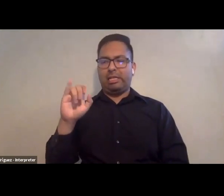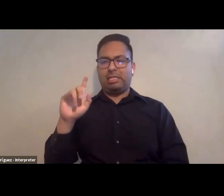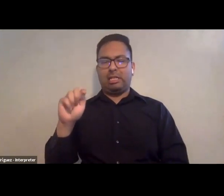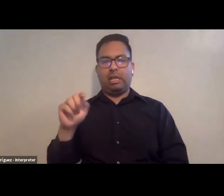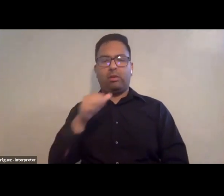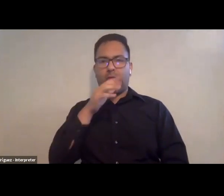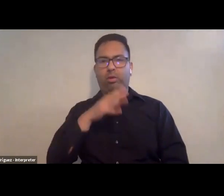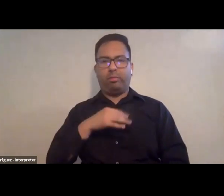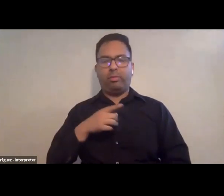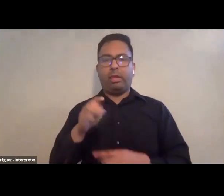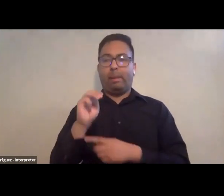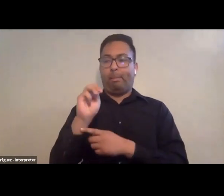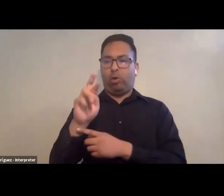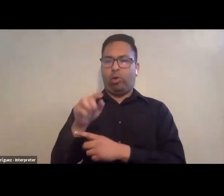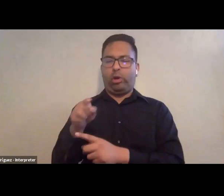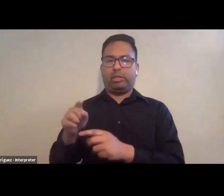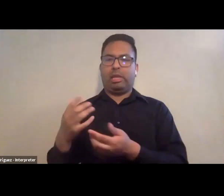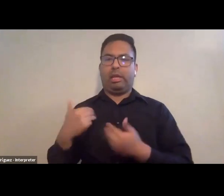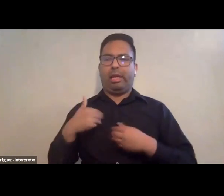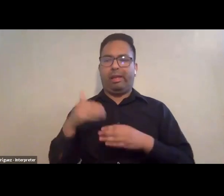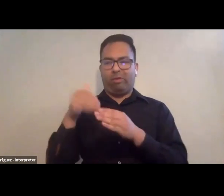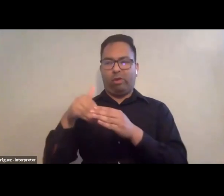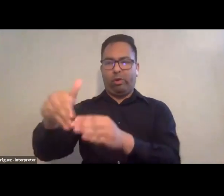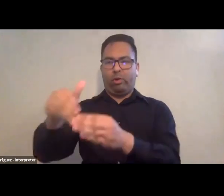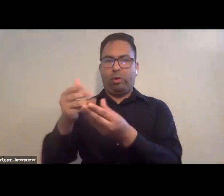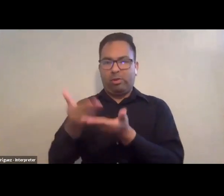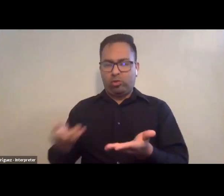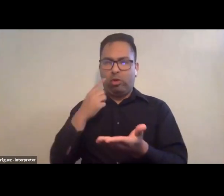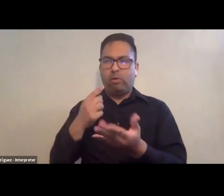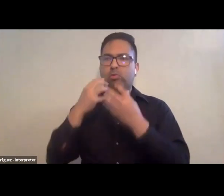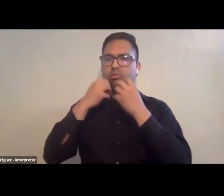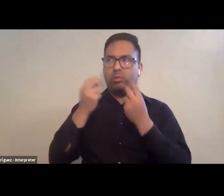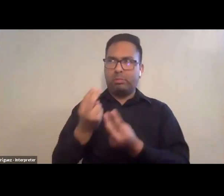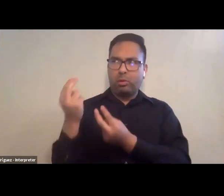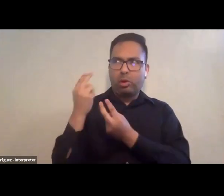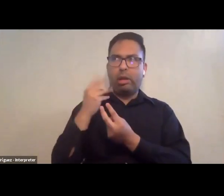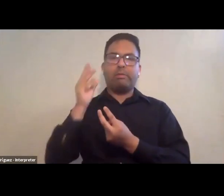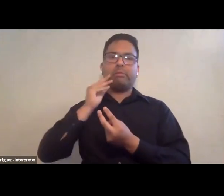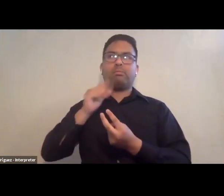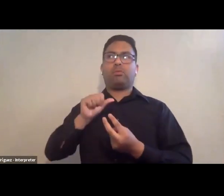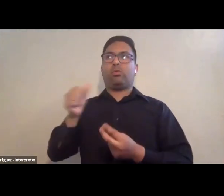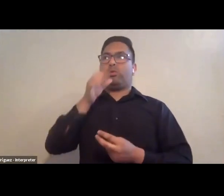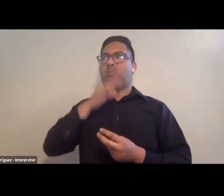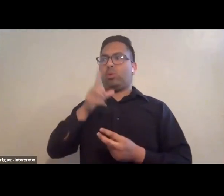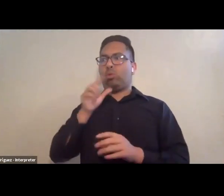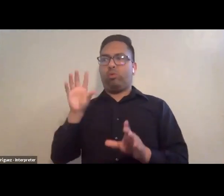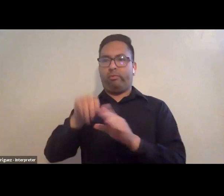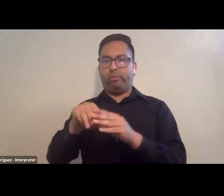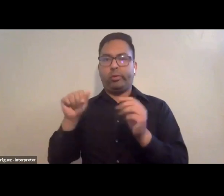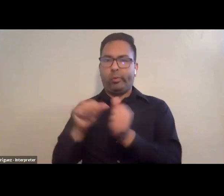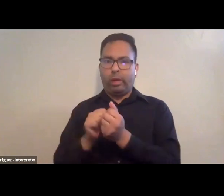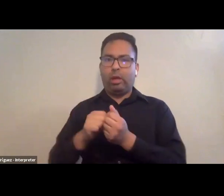Margaret created archival materials to preserve the memory and experiences of women engaged in